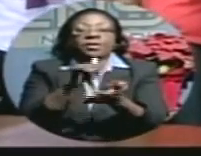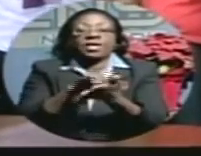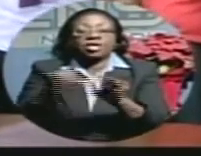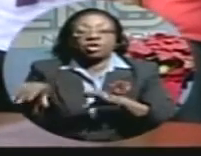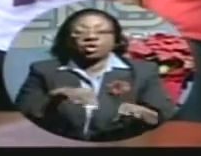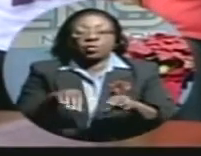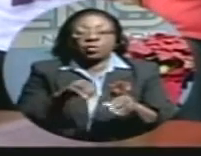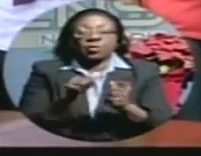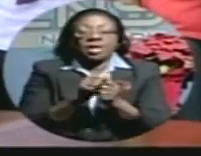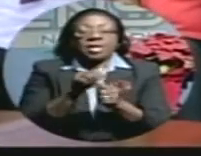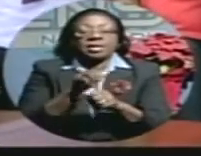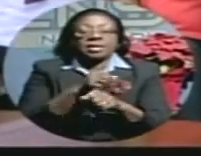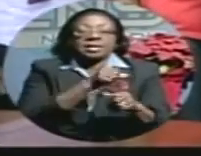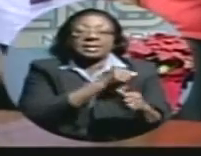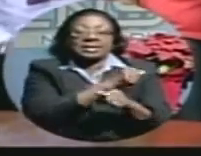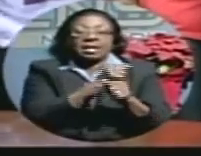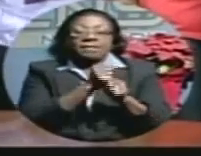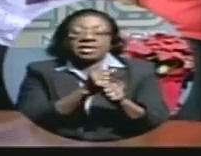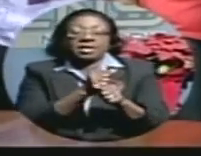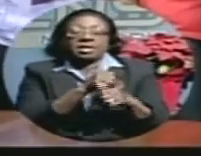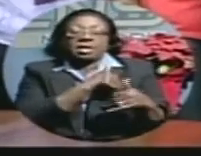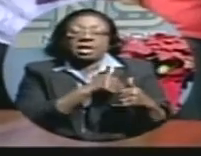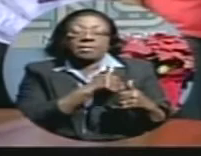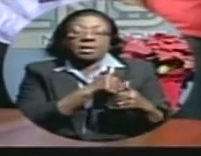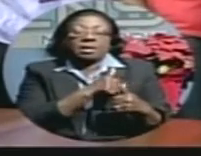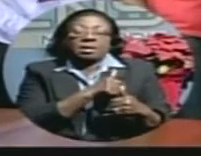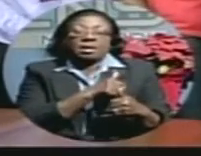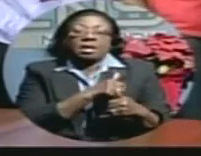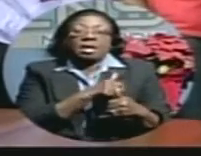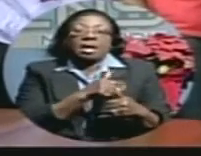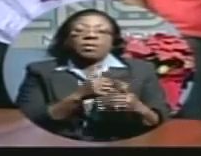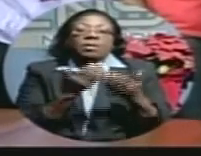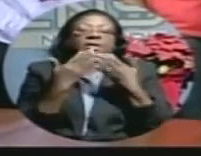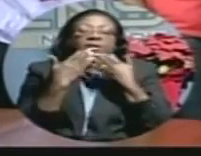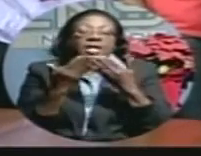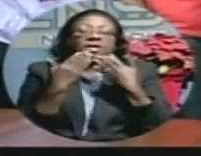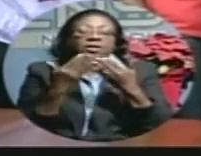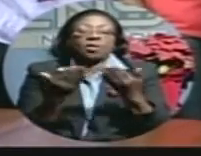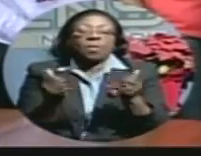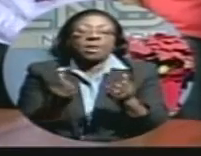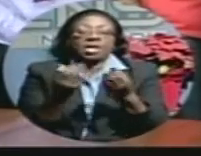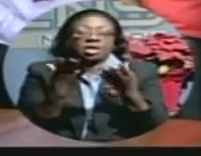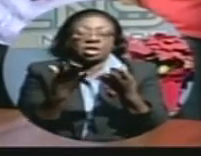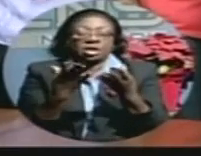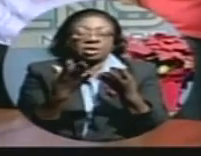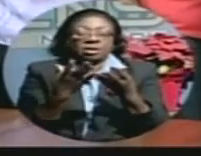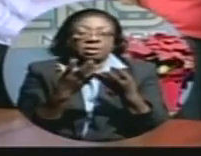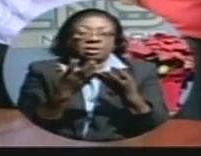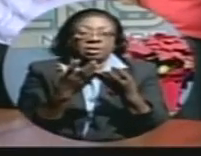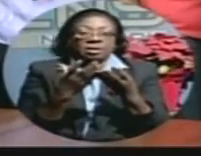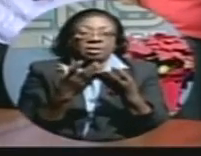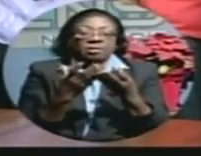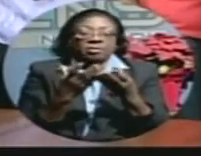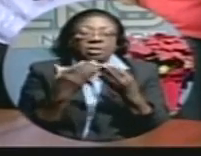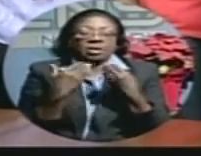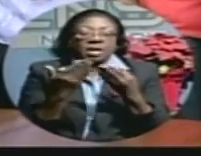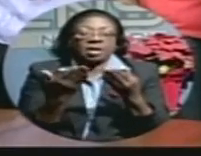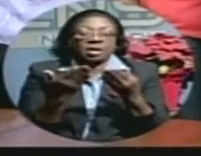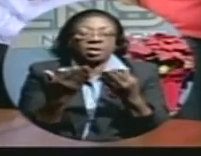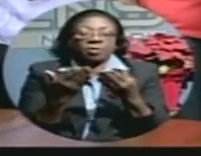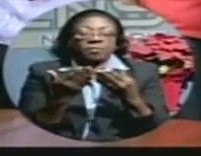Army. Thank you so much. And I want to, on behalf of the Salvation Army and our divisional commander, Major Lester Ferguson, who